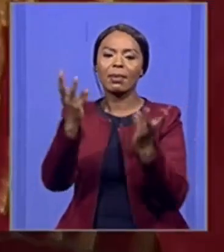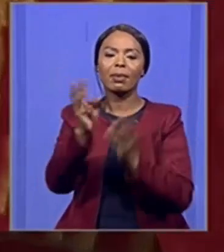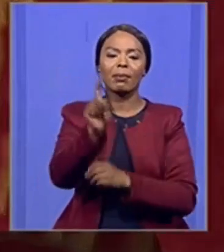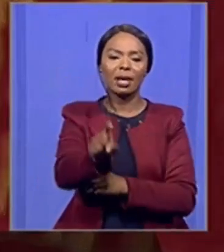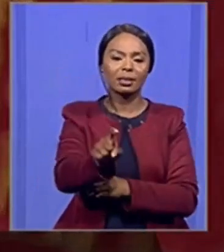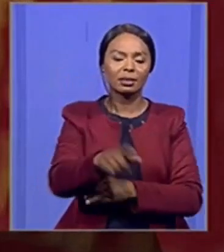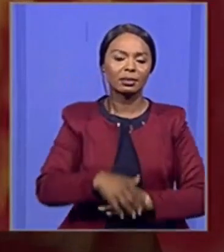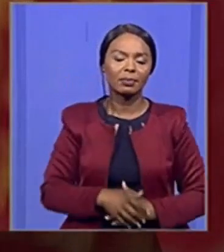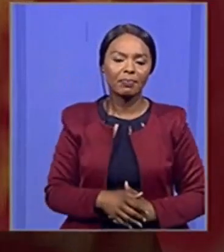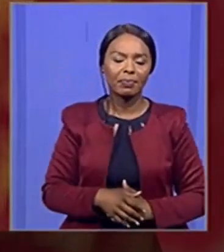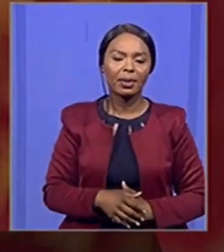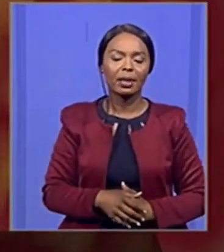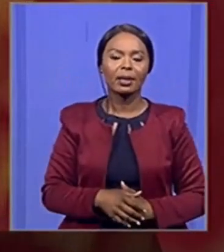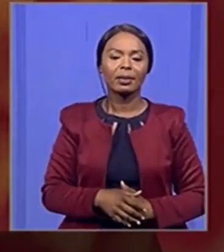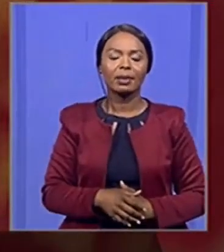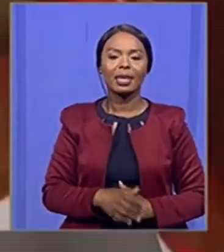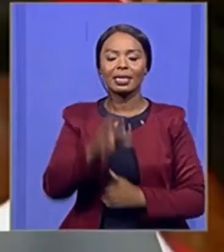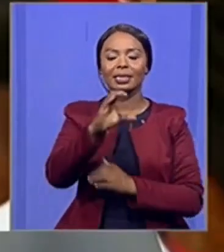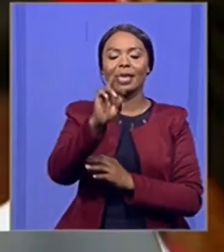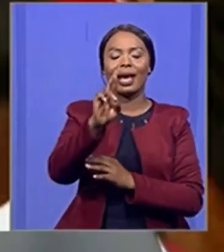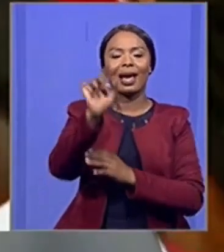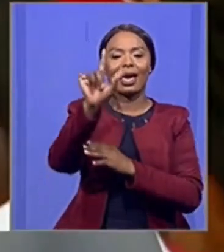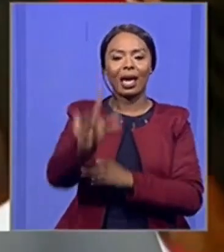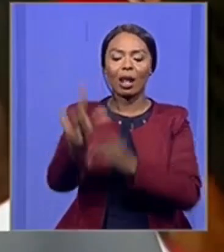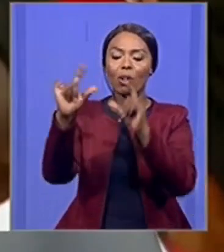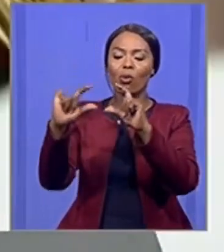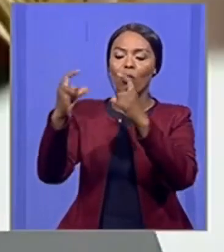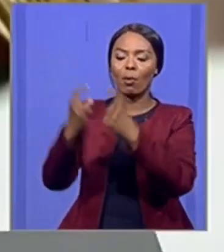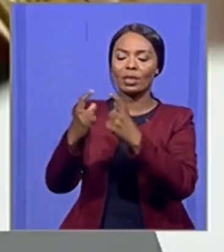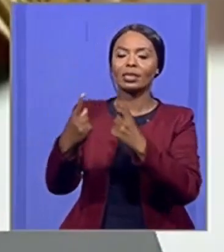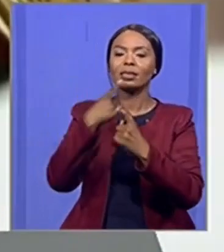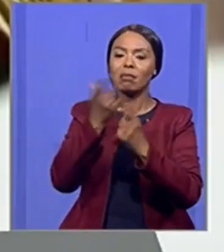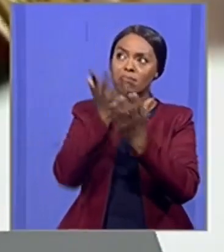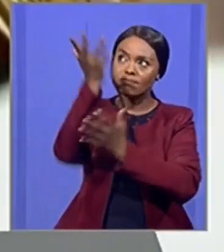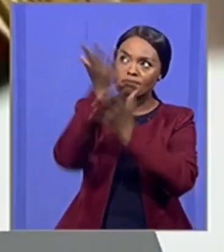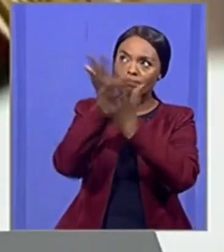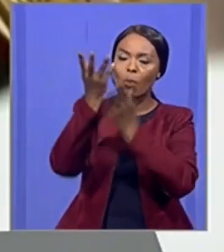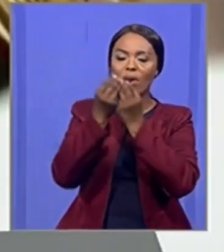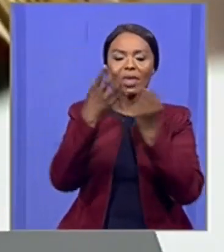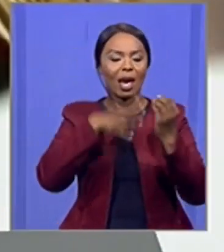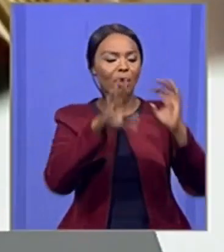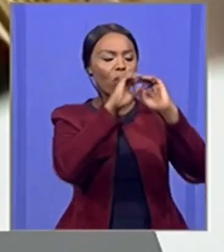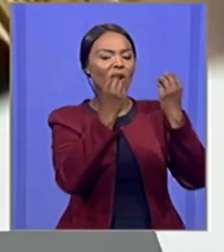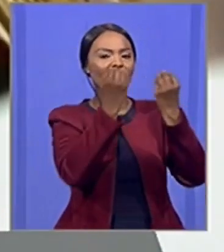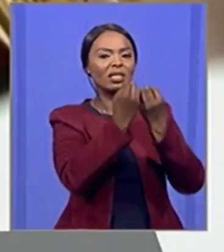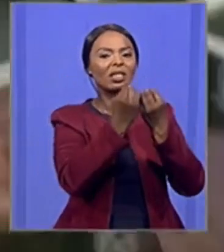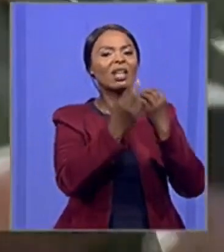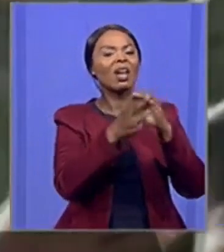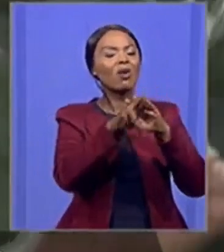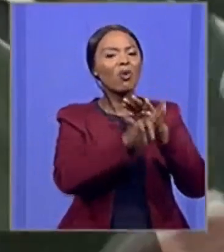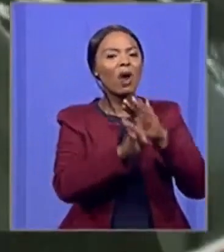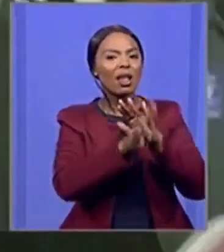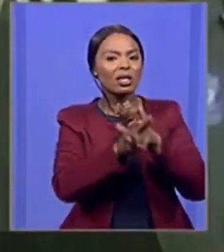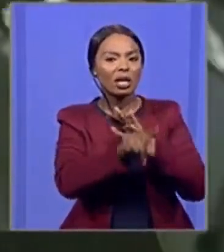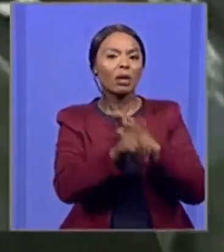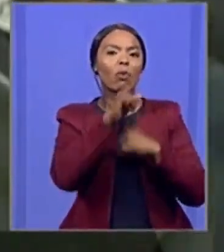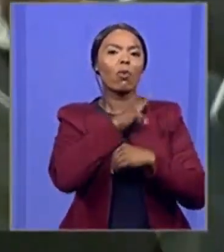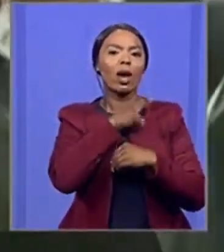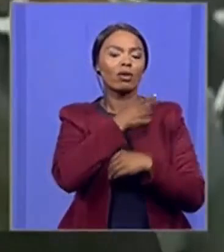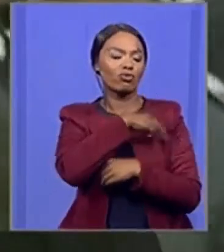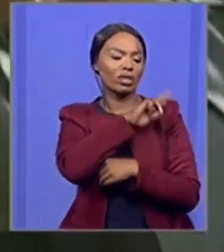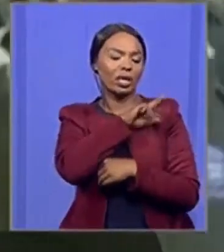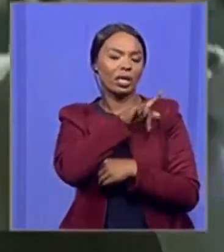Go le jalo Commission ya CRL e supile fa e tlile go buisana le mekgatlho ya ditumelo tse di farologaneng go batla